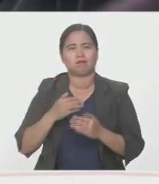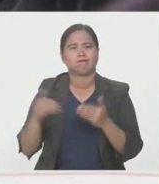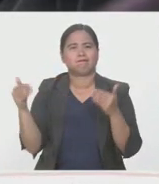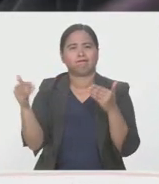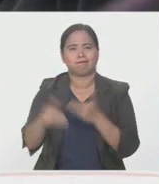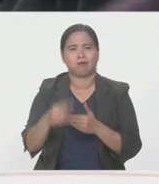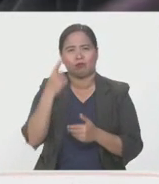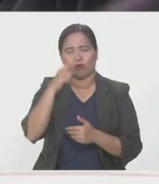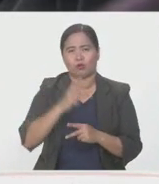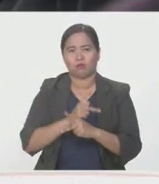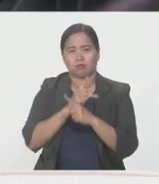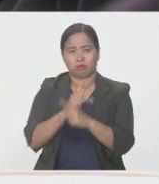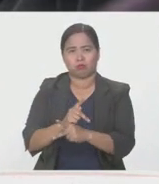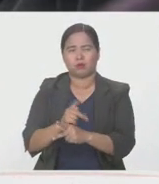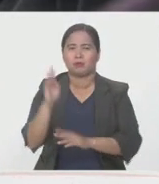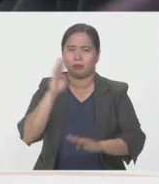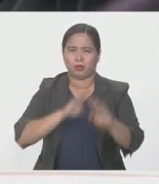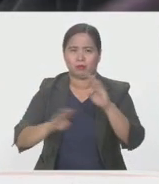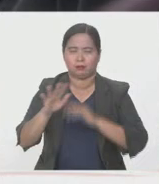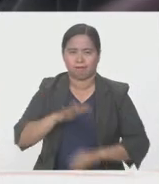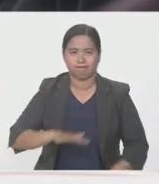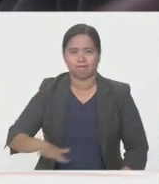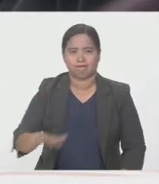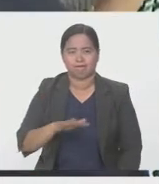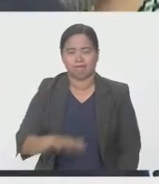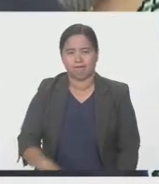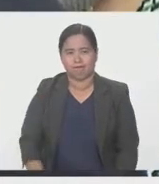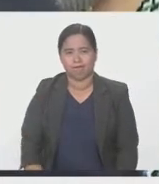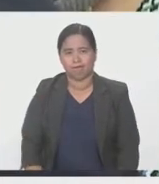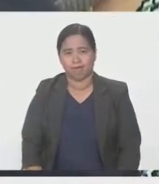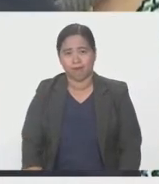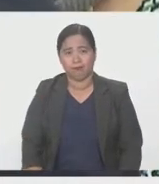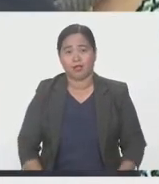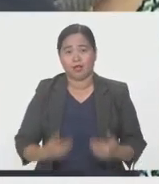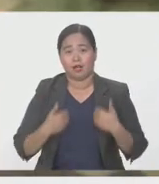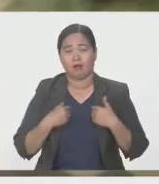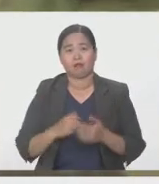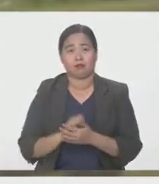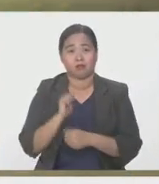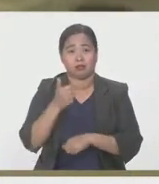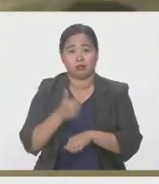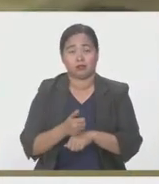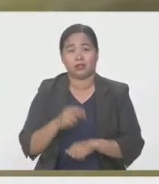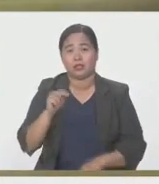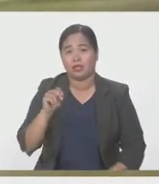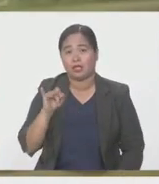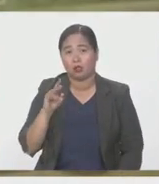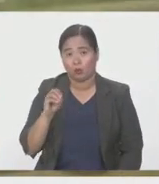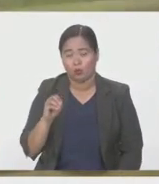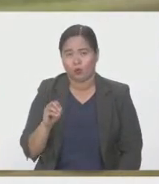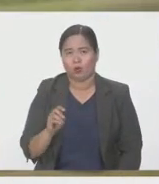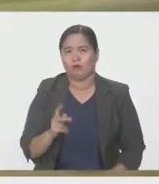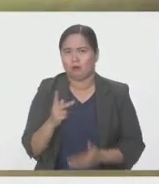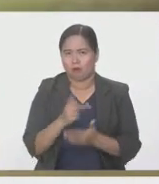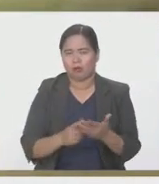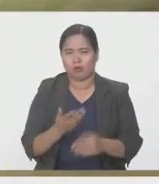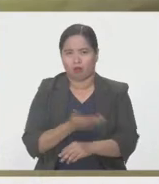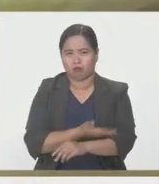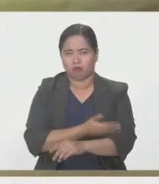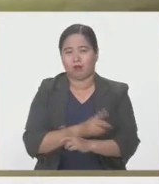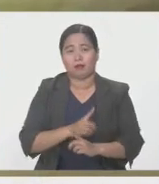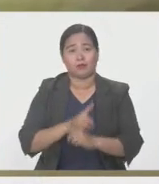the growing security challenges across the continent. As a founding member of the NATO alliance, Denmark also intends to enhance its